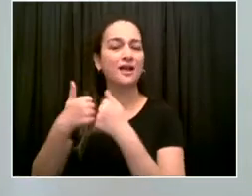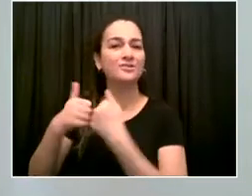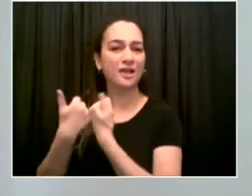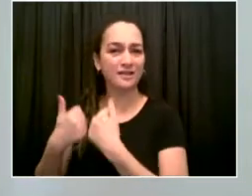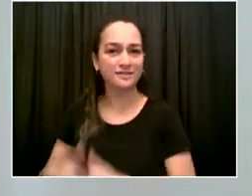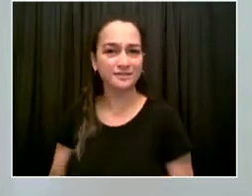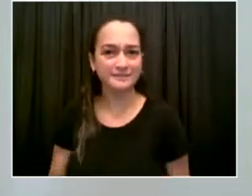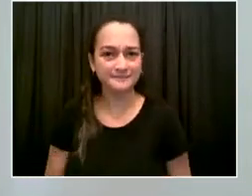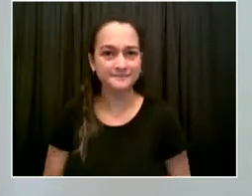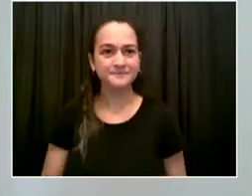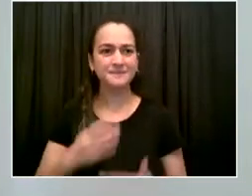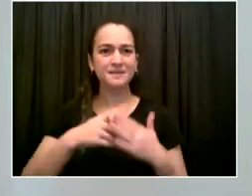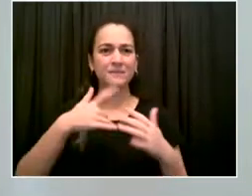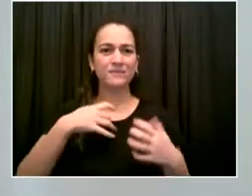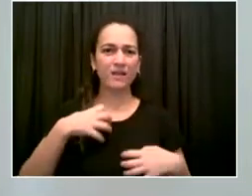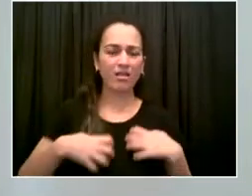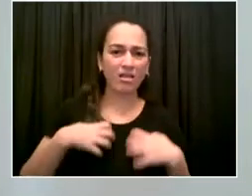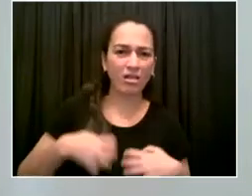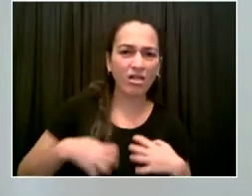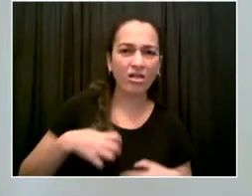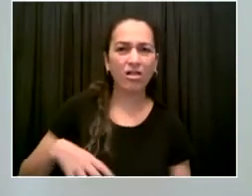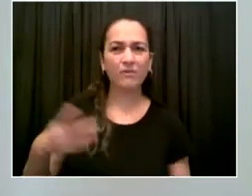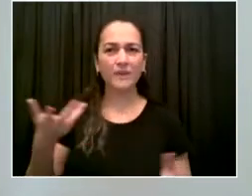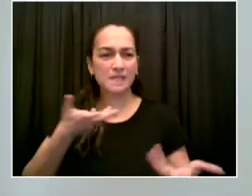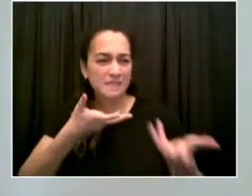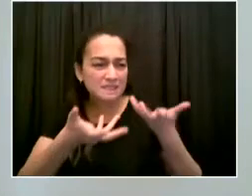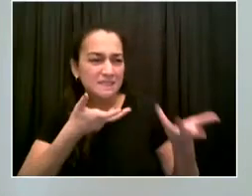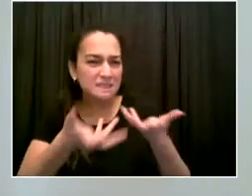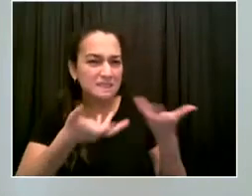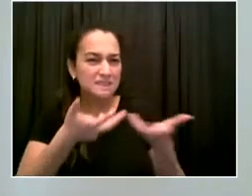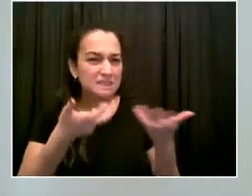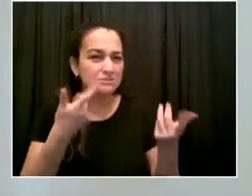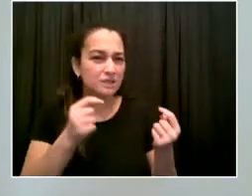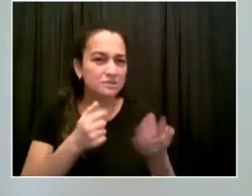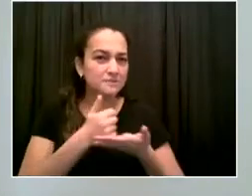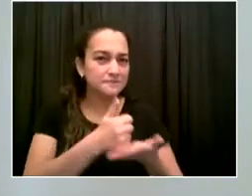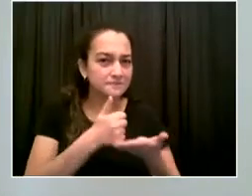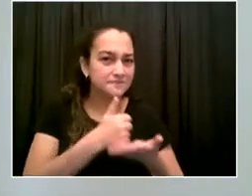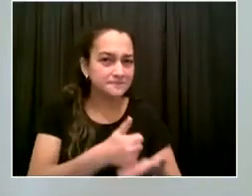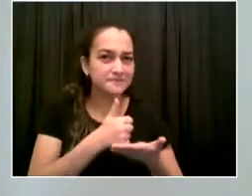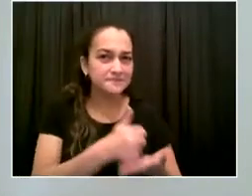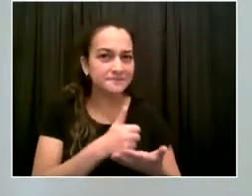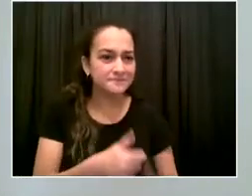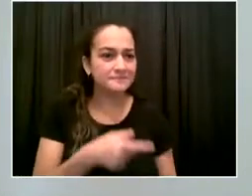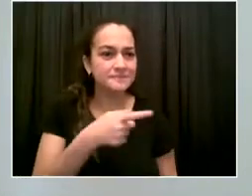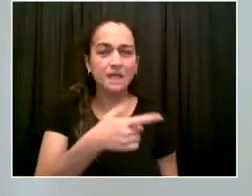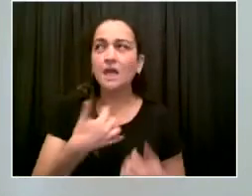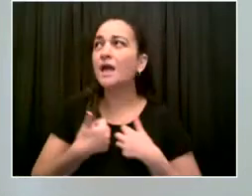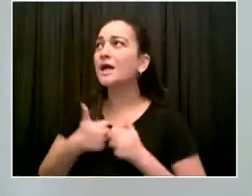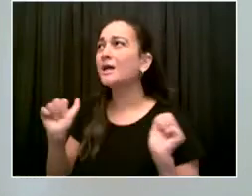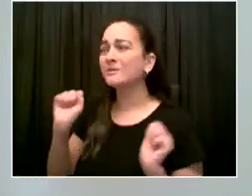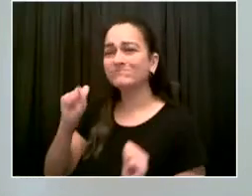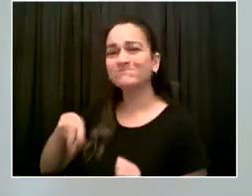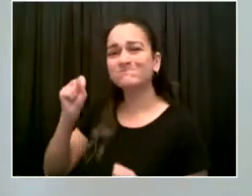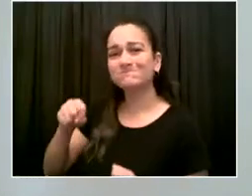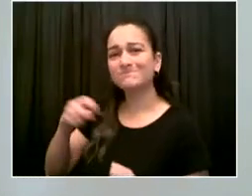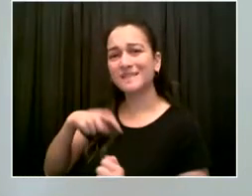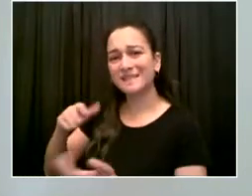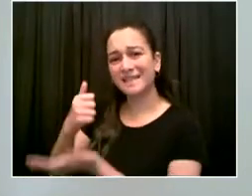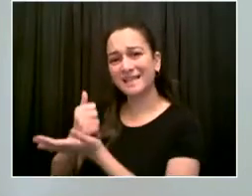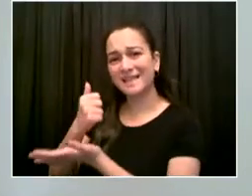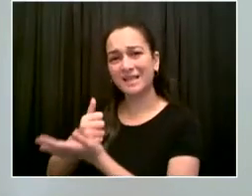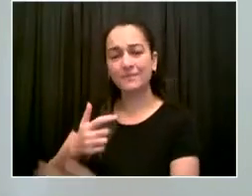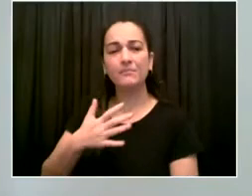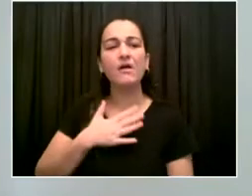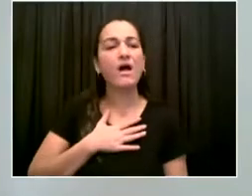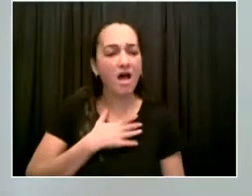that, saying, where can I get help? And it wasn't just our children. When my students' parents came